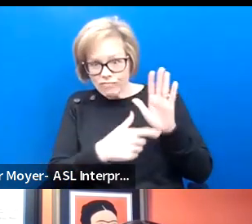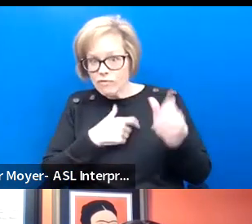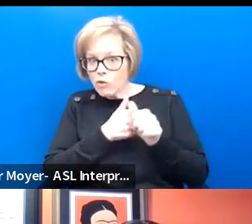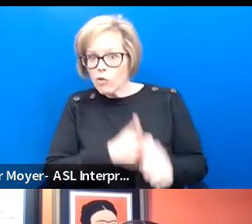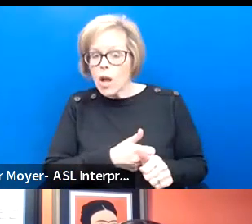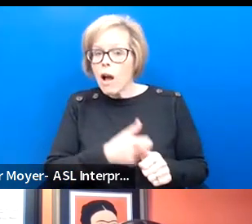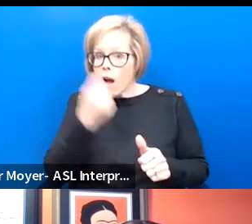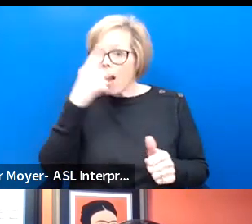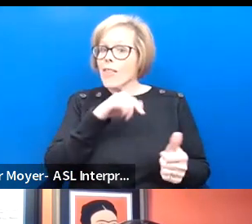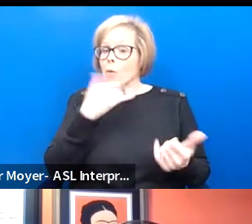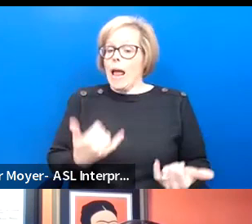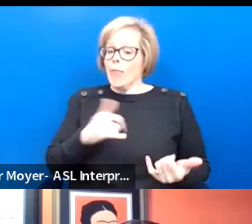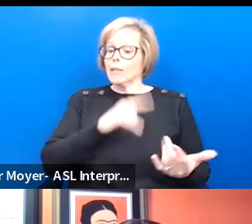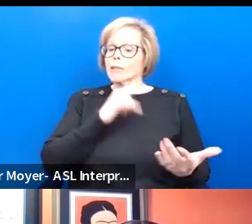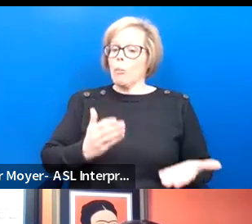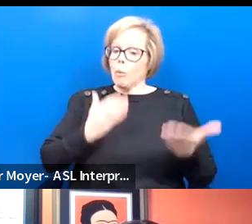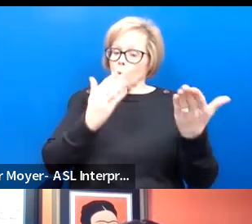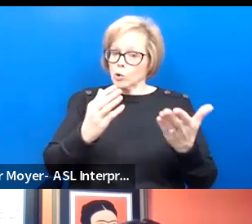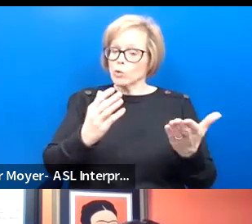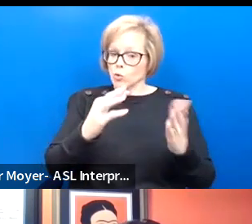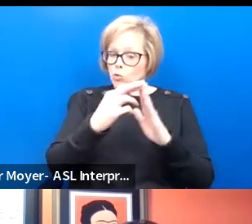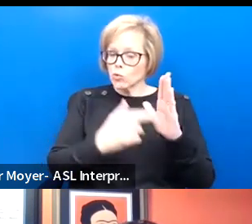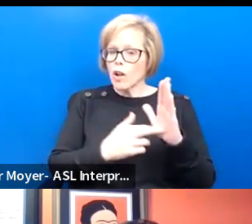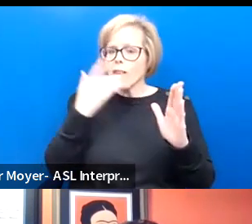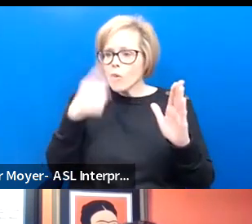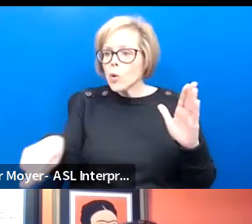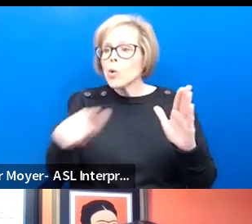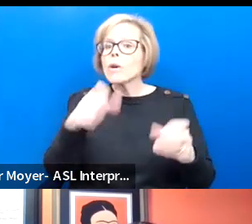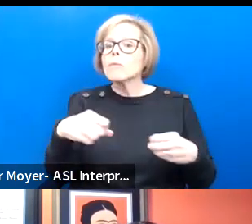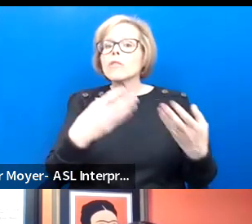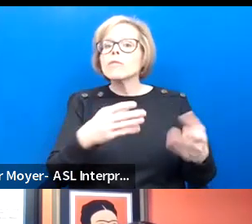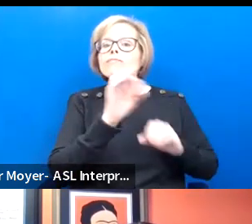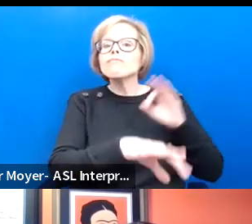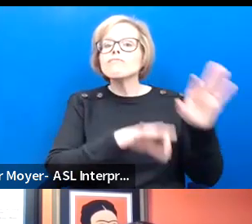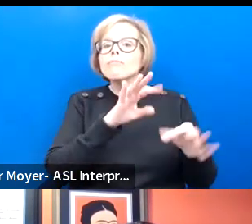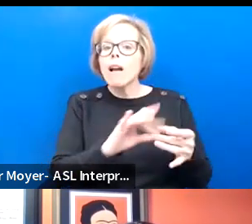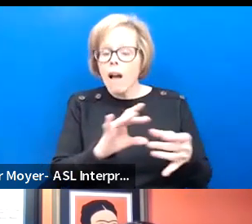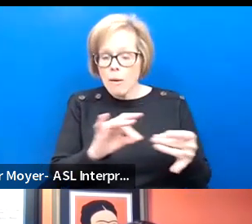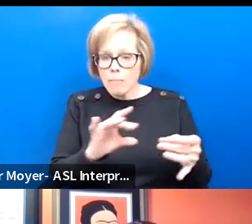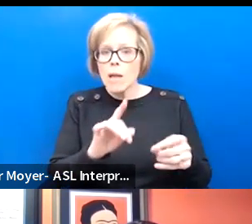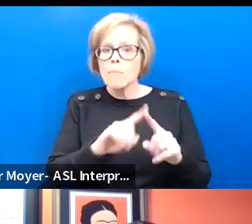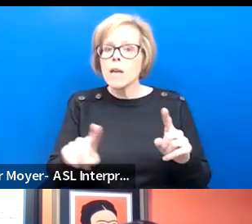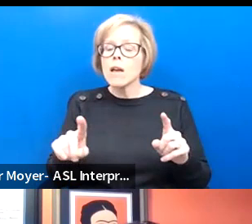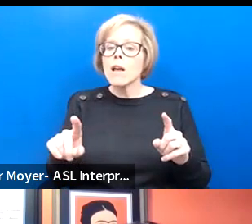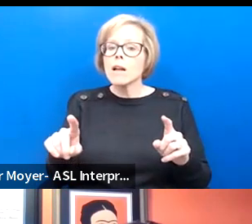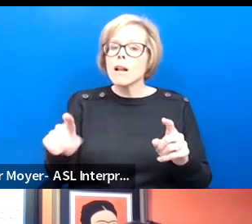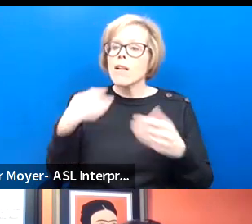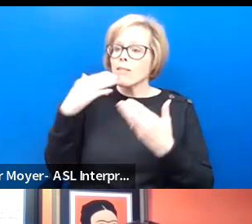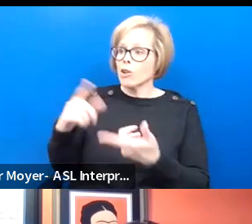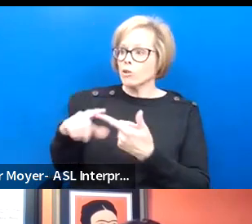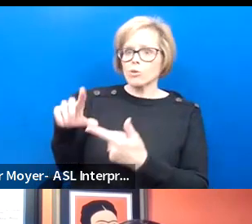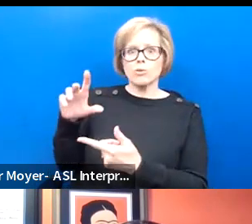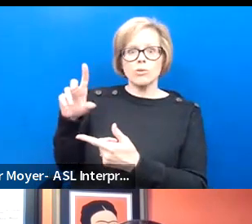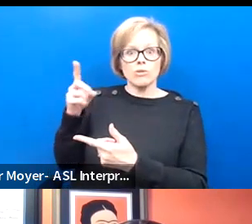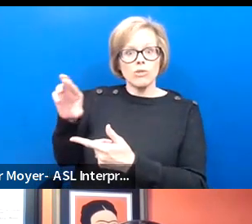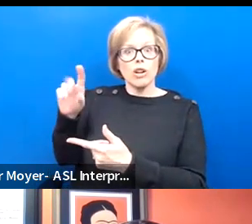proposed rule that might change. Again, thank you for those who provided comments. But we really do think, to Dr. Tucker's point, this is about